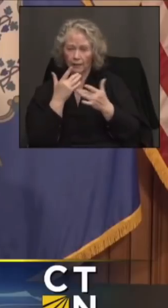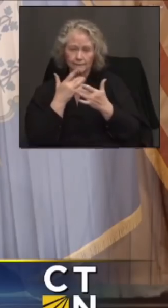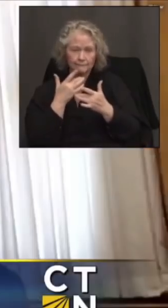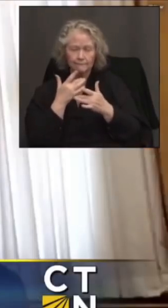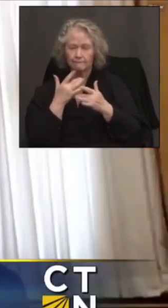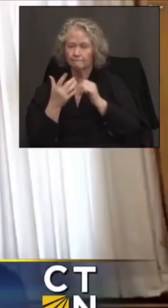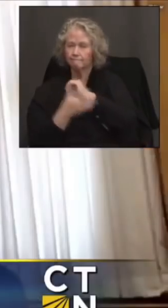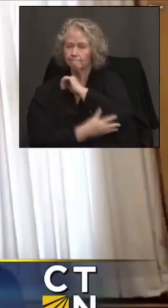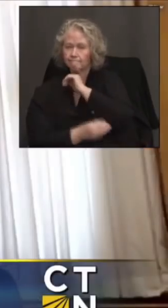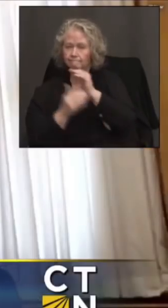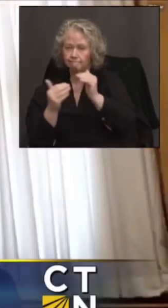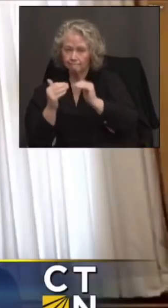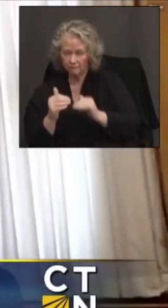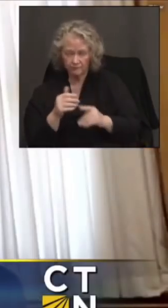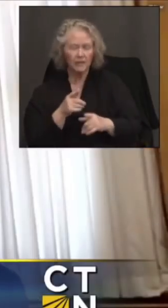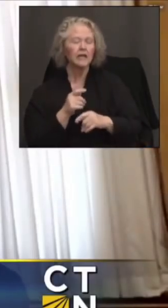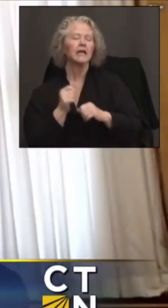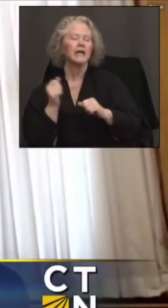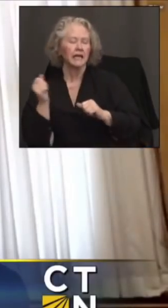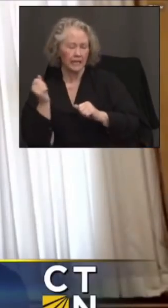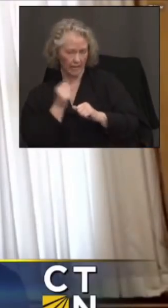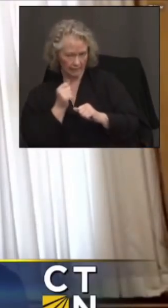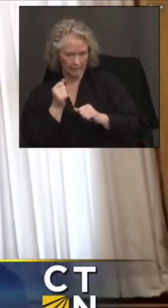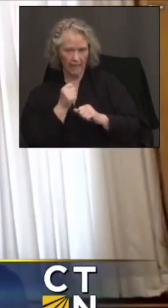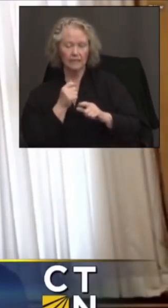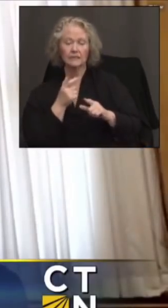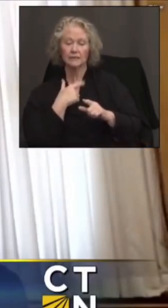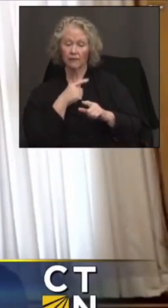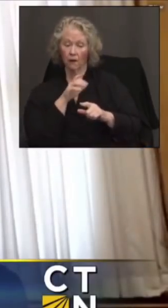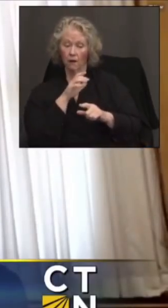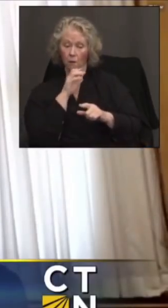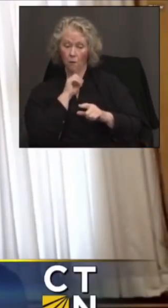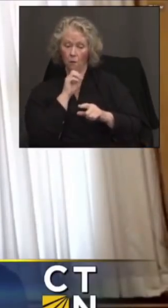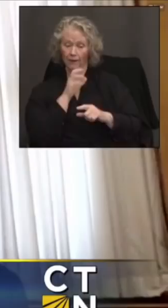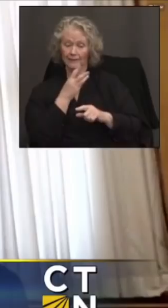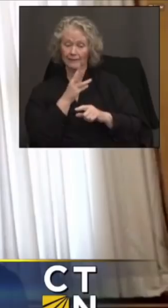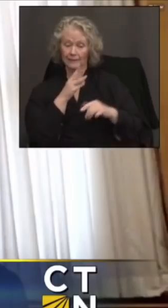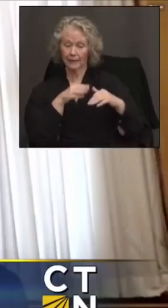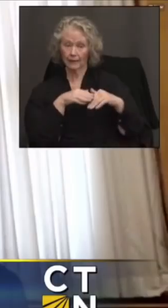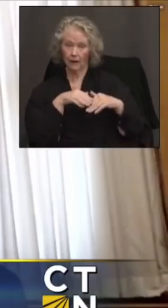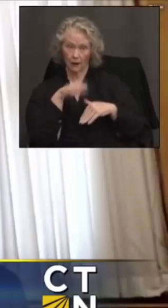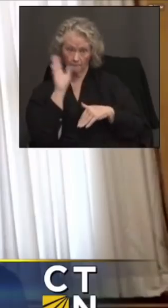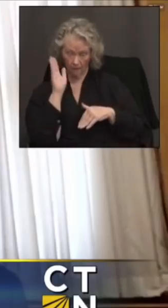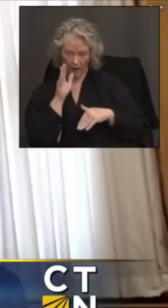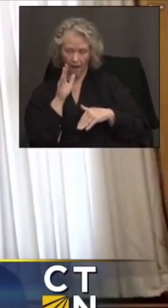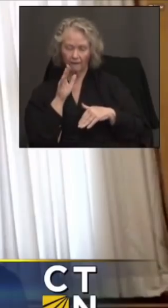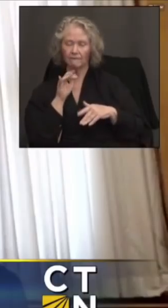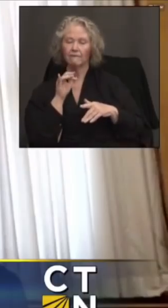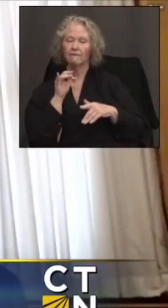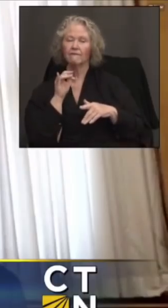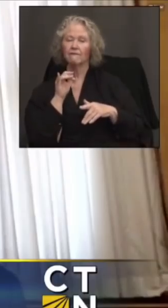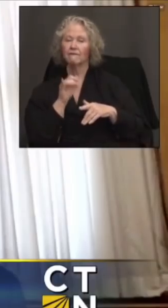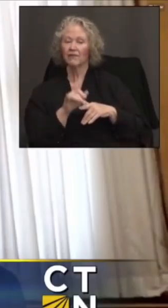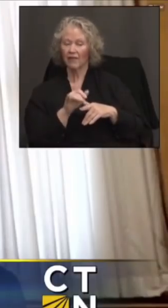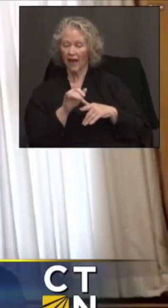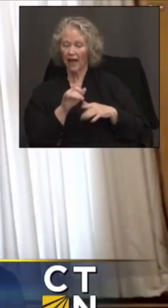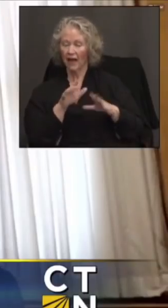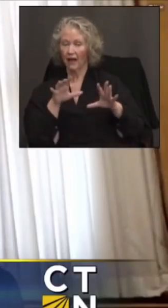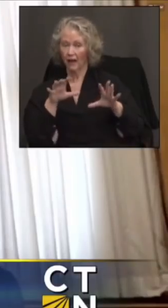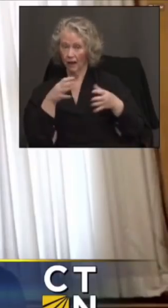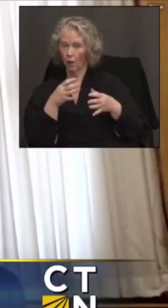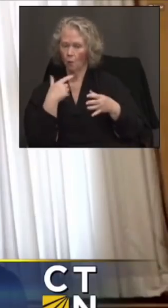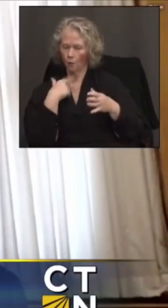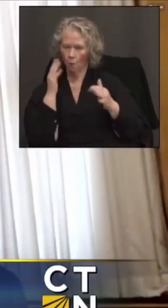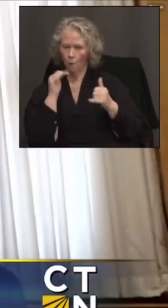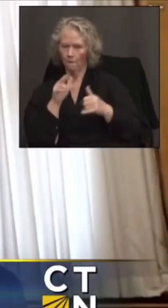will, as eligibility is opened up to 16 and above, when we get the first full week of that eligibility class, that's what the target will go